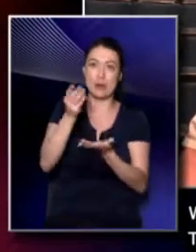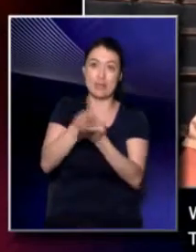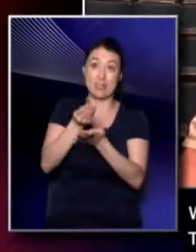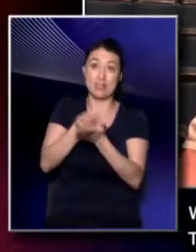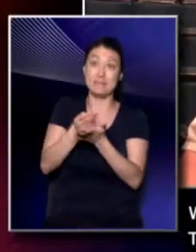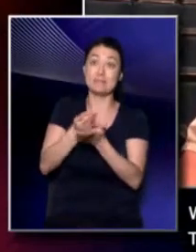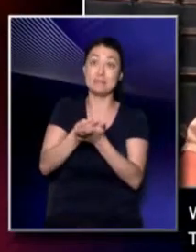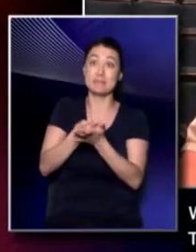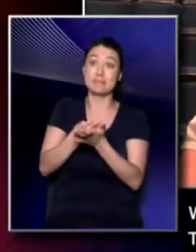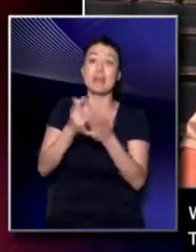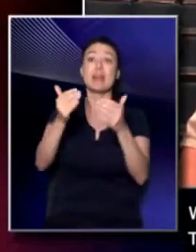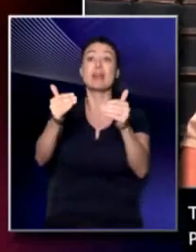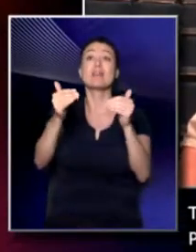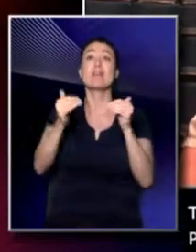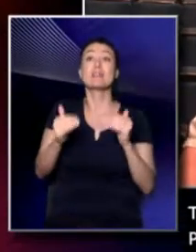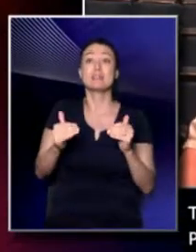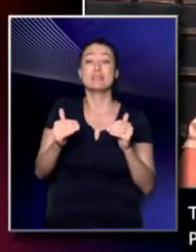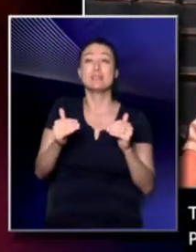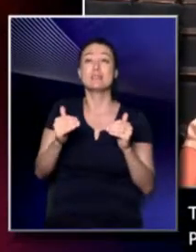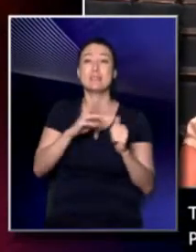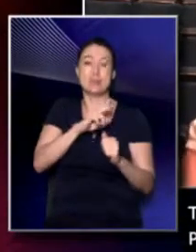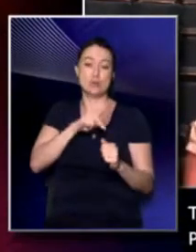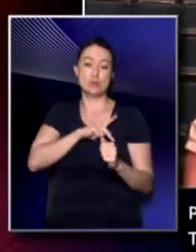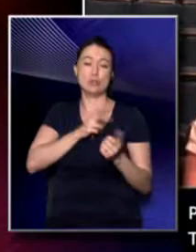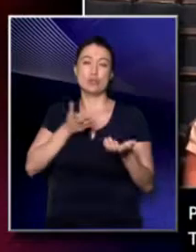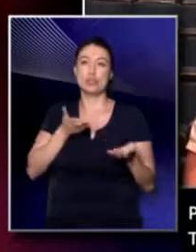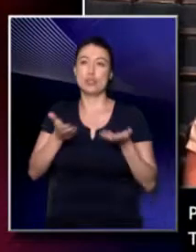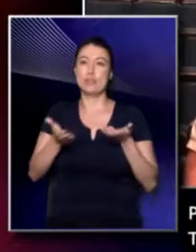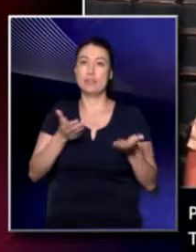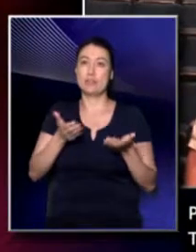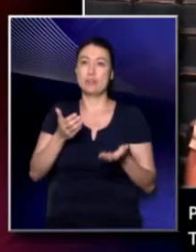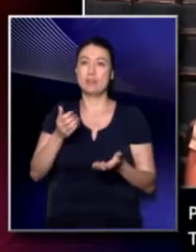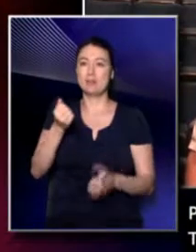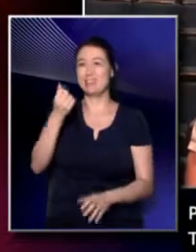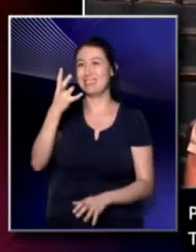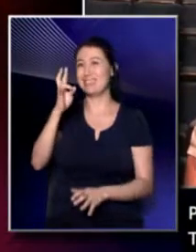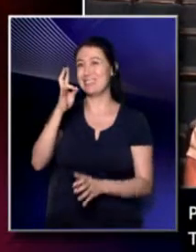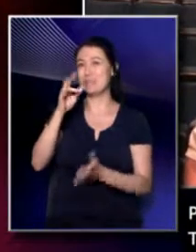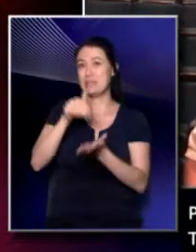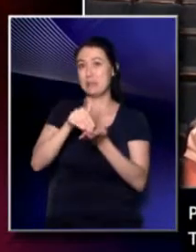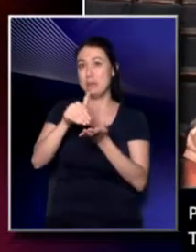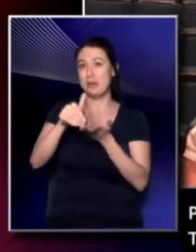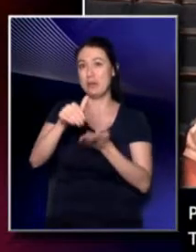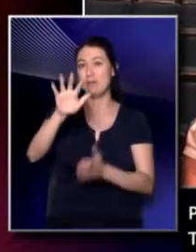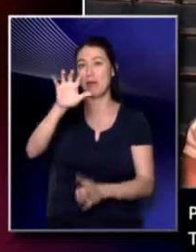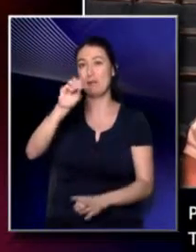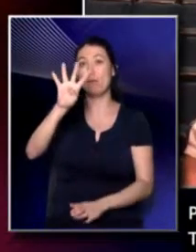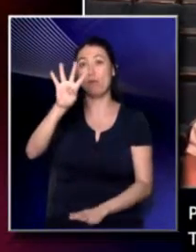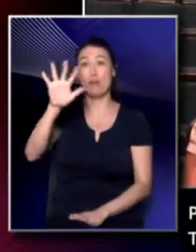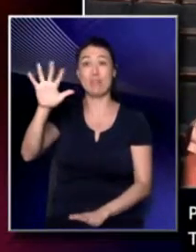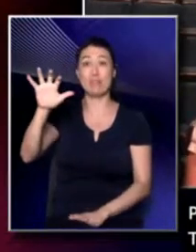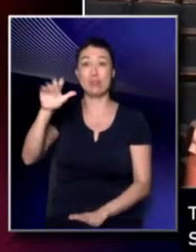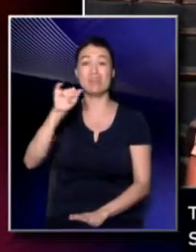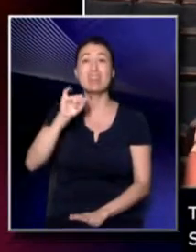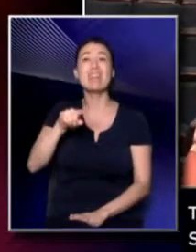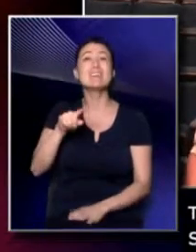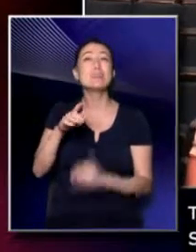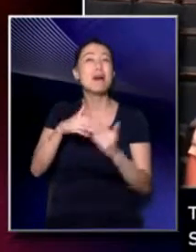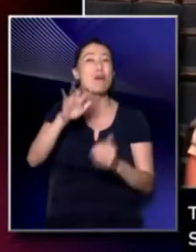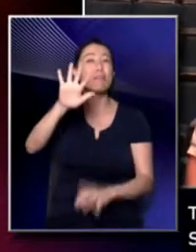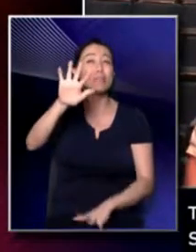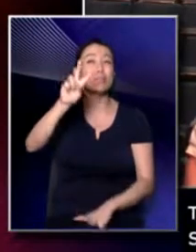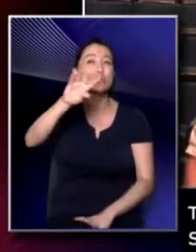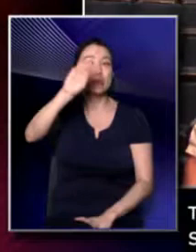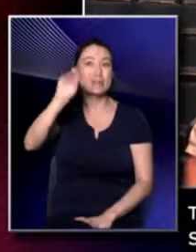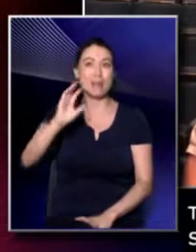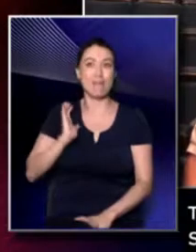The next line item is personal services. It's $17,504,500. That's roughly 52%